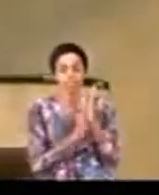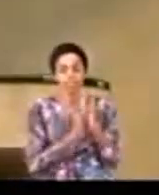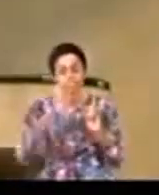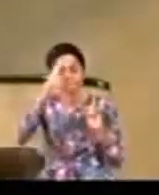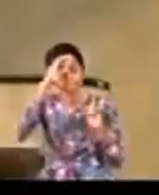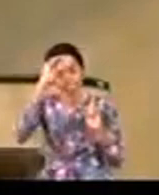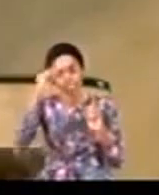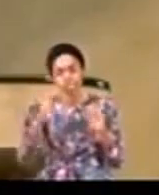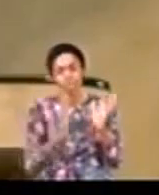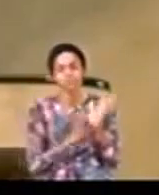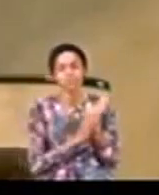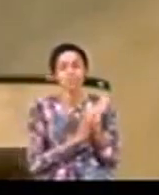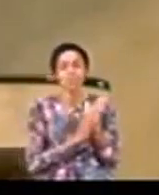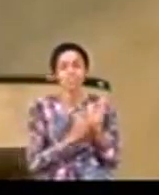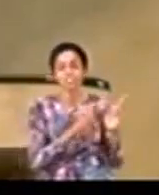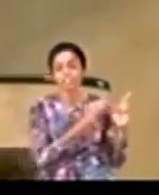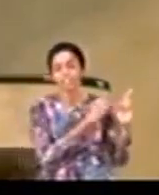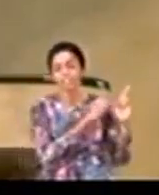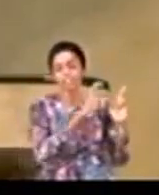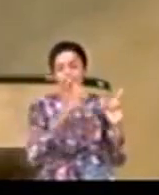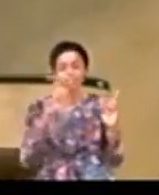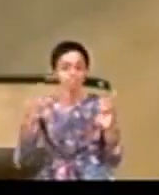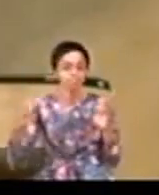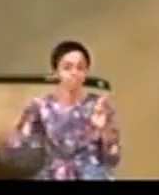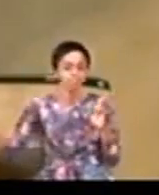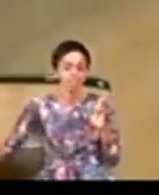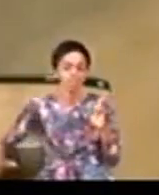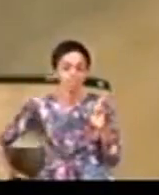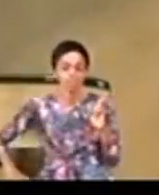Lord. Praise His holy